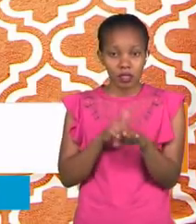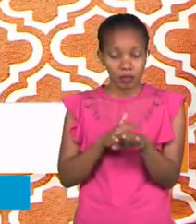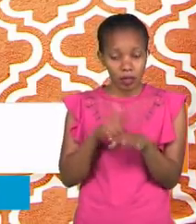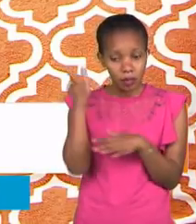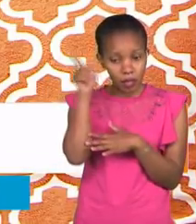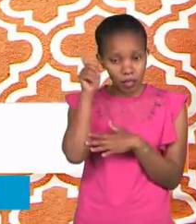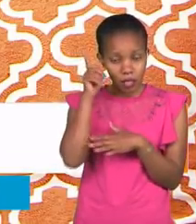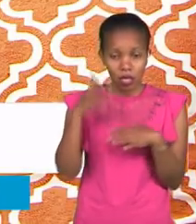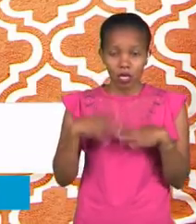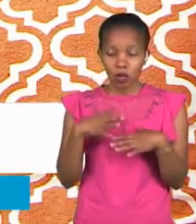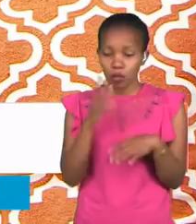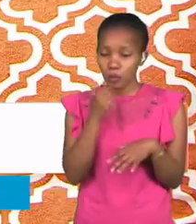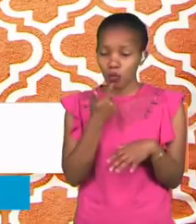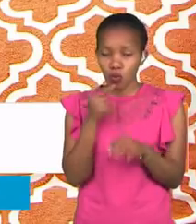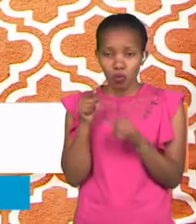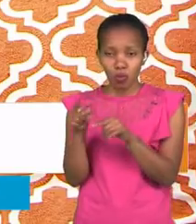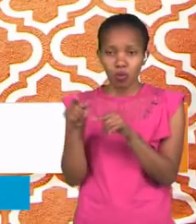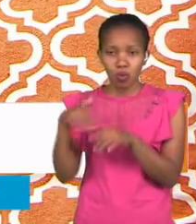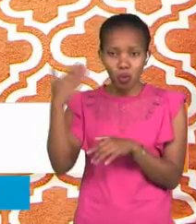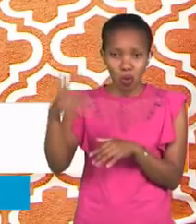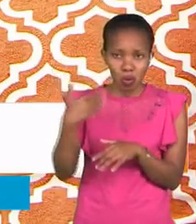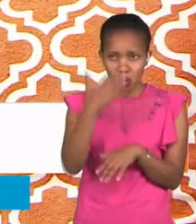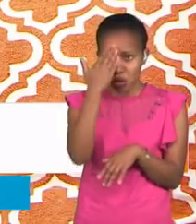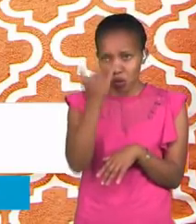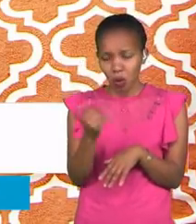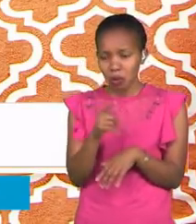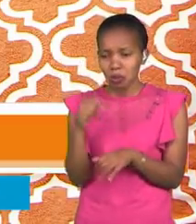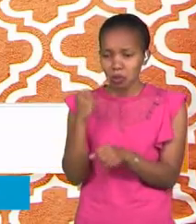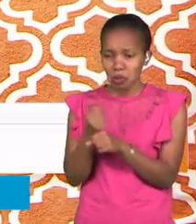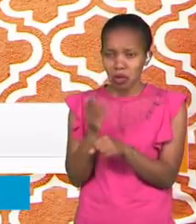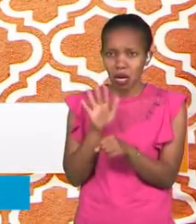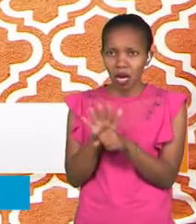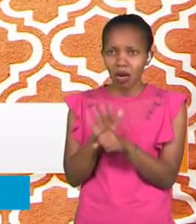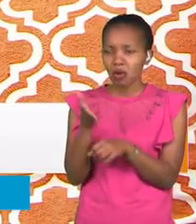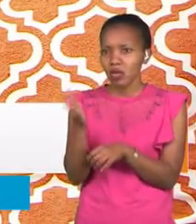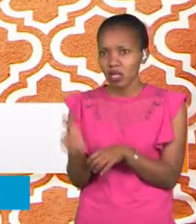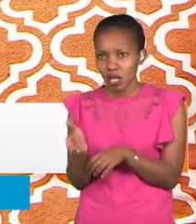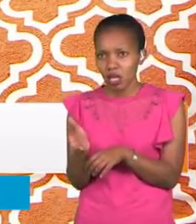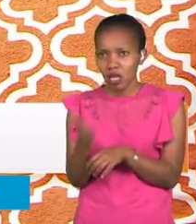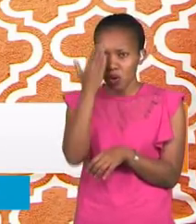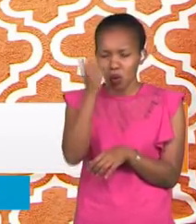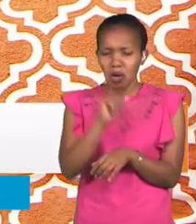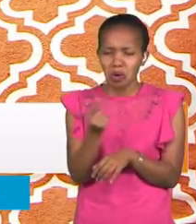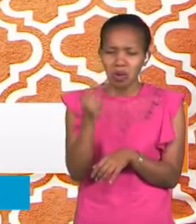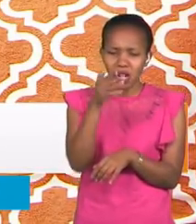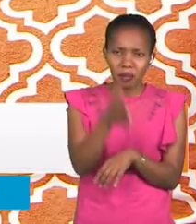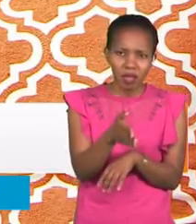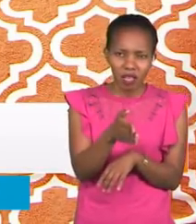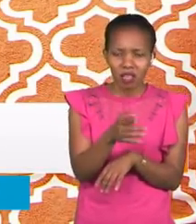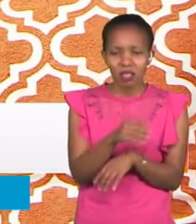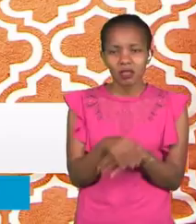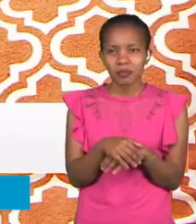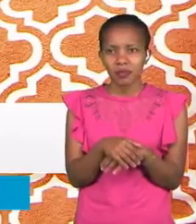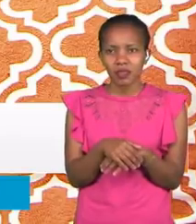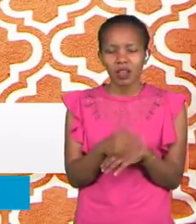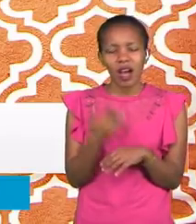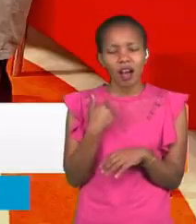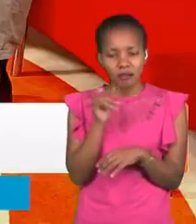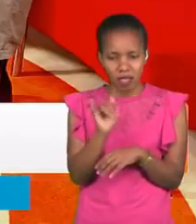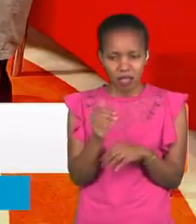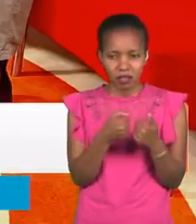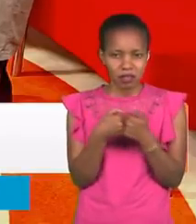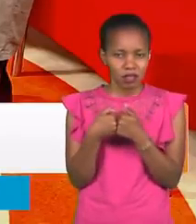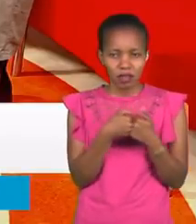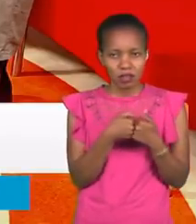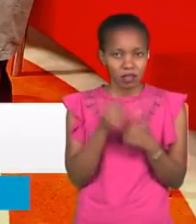to those who critique and say, why are you doing so much here? Why don't you come here instead? You know, so there will be that. It's true.